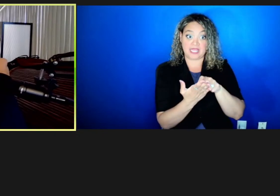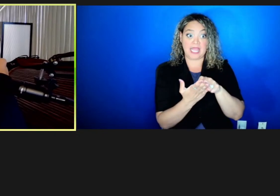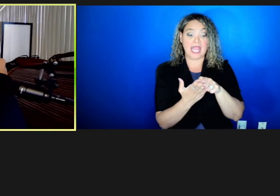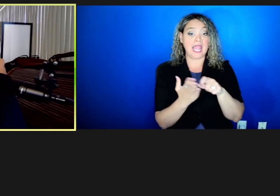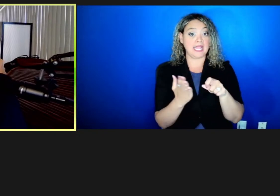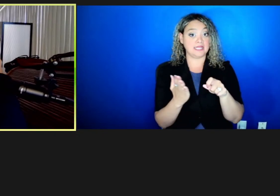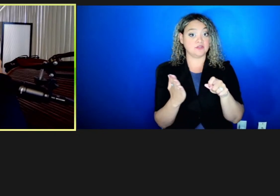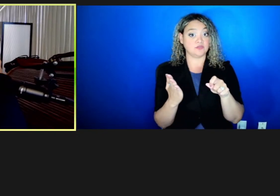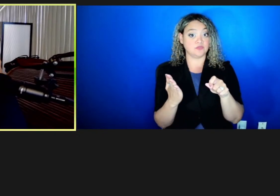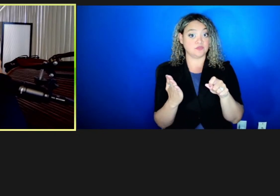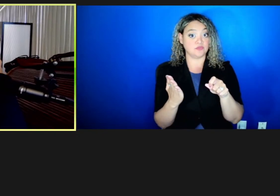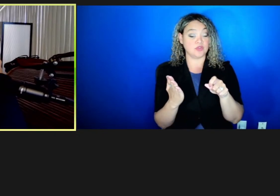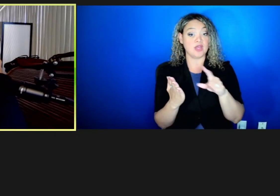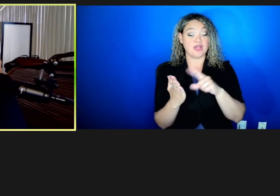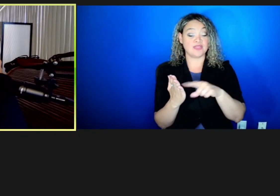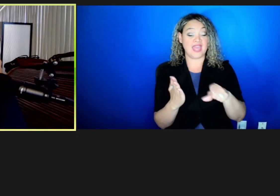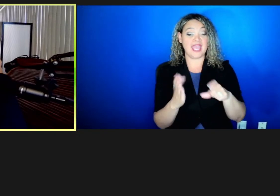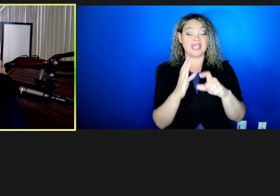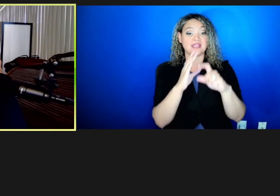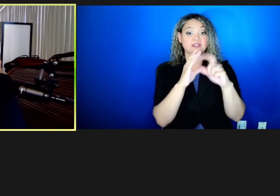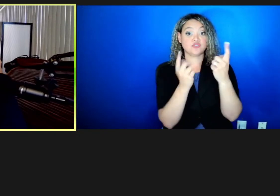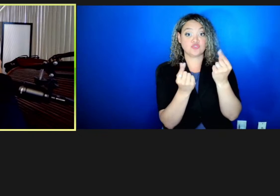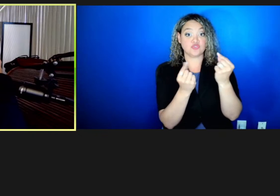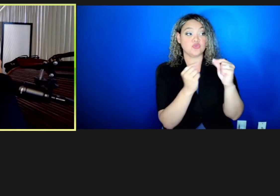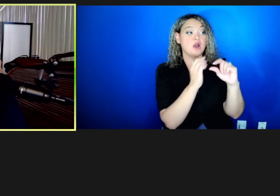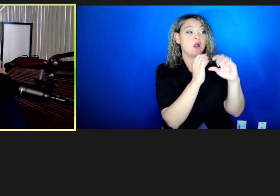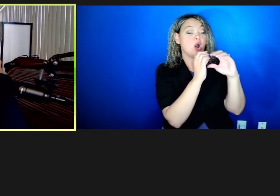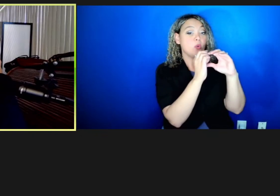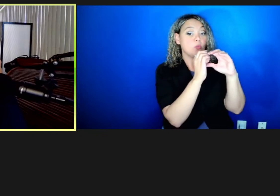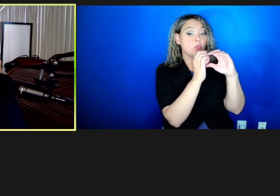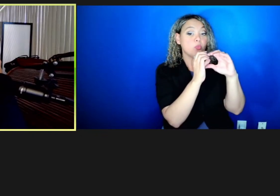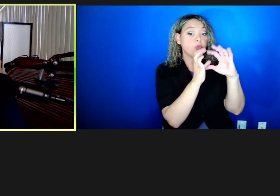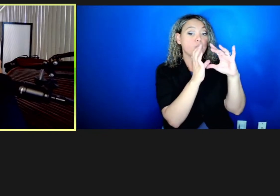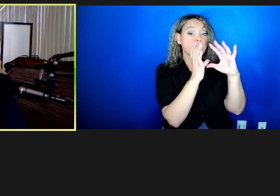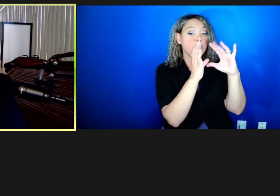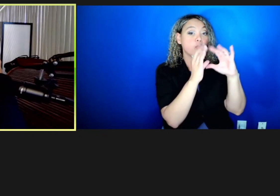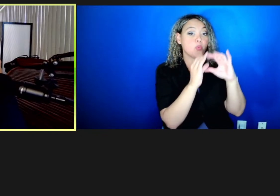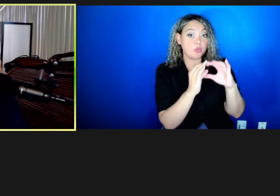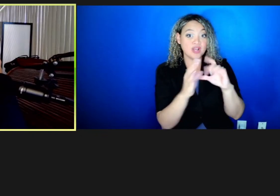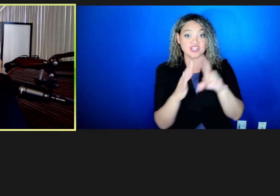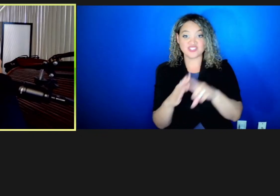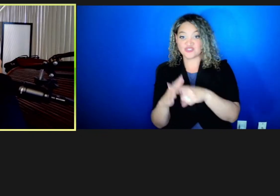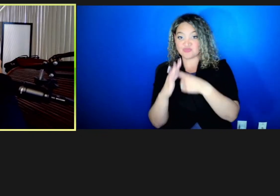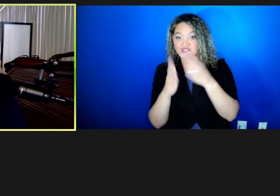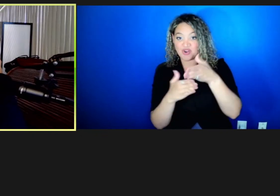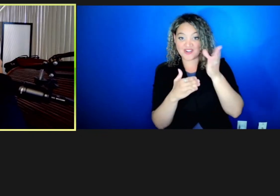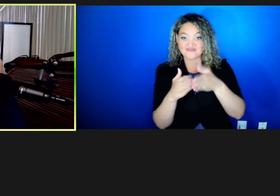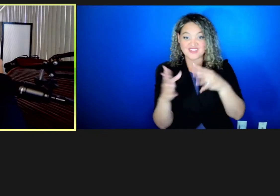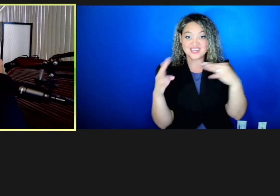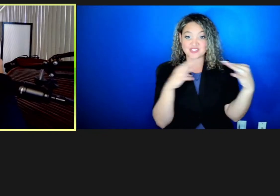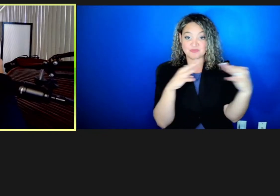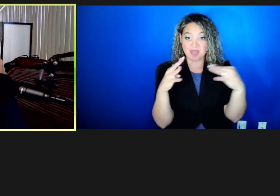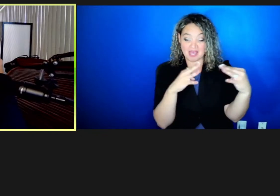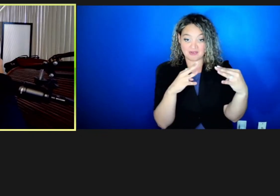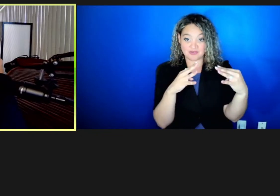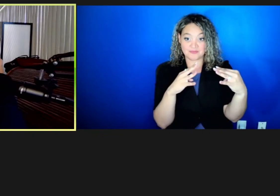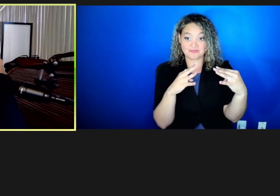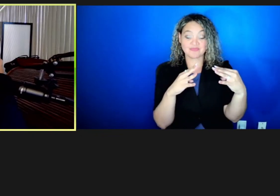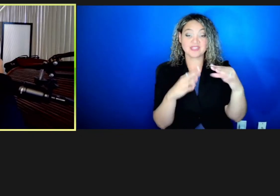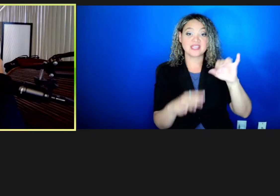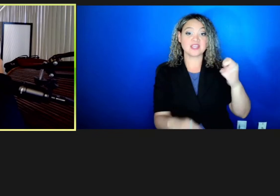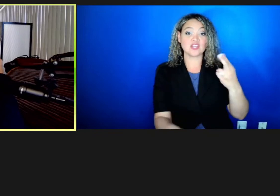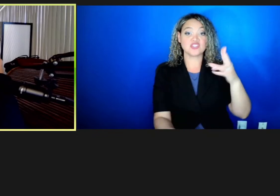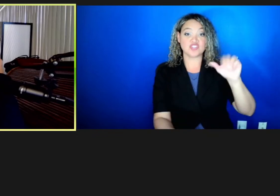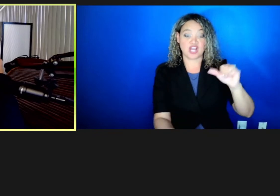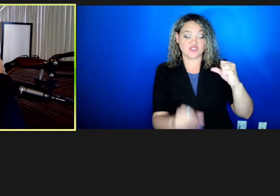Lord Krishna blew the conch to begin and end battles. And there's a song, Joshua fought the battle of